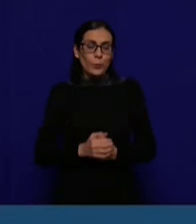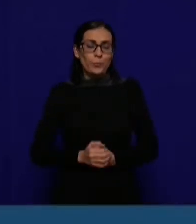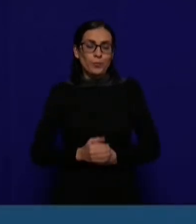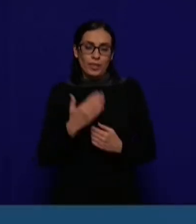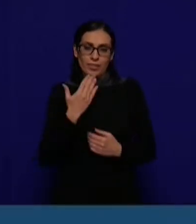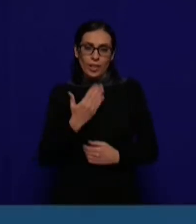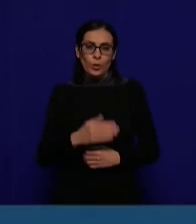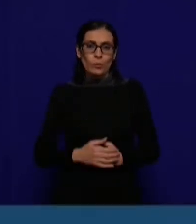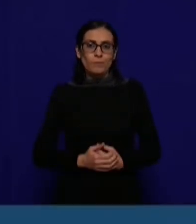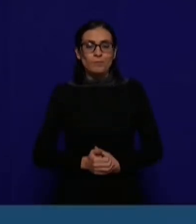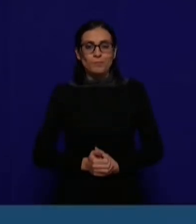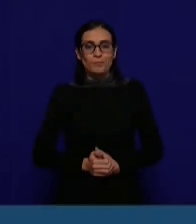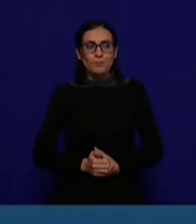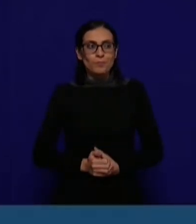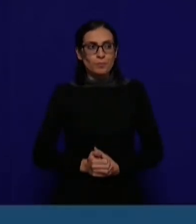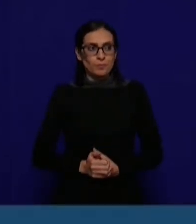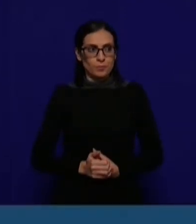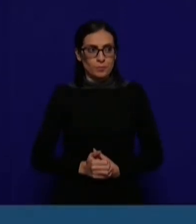Grazzi.